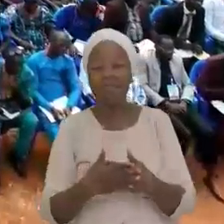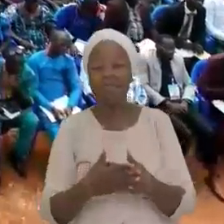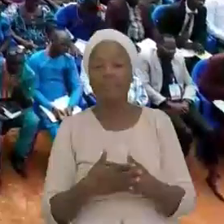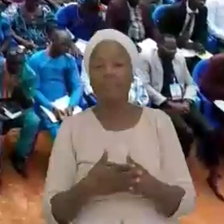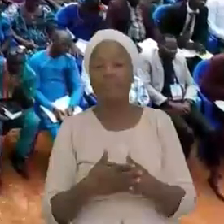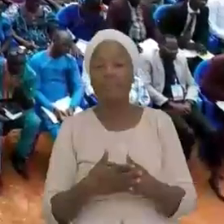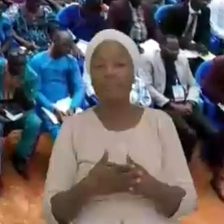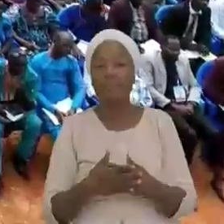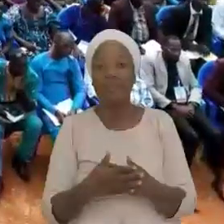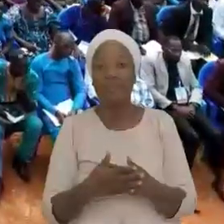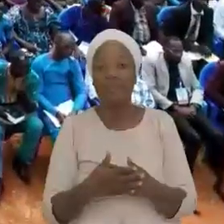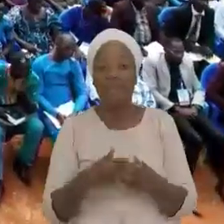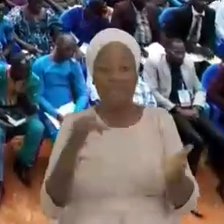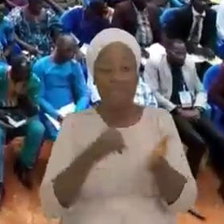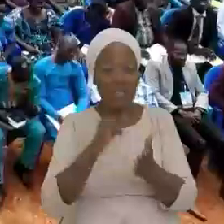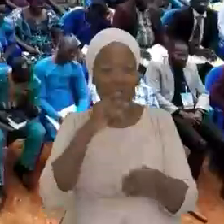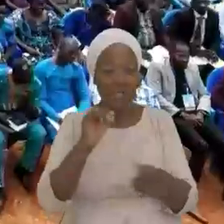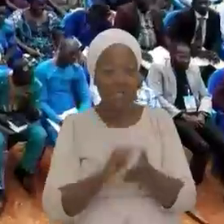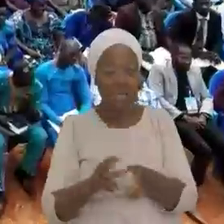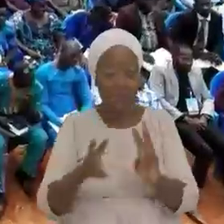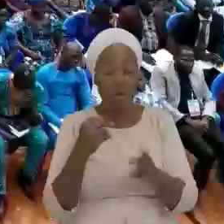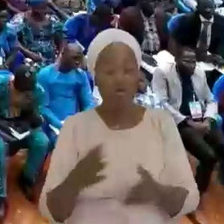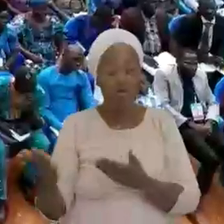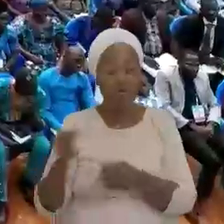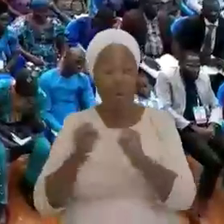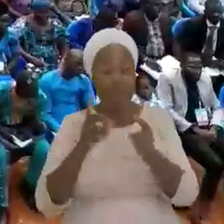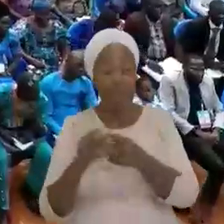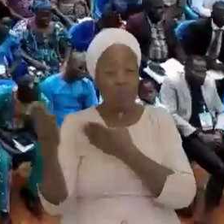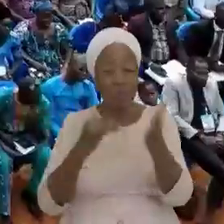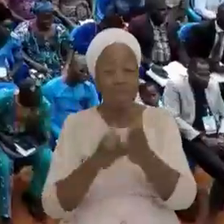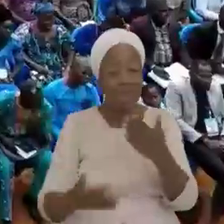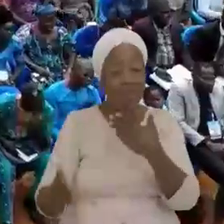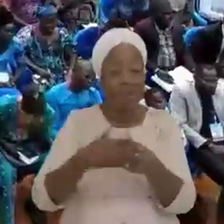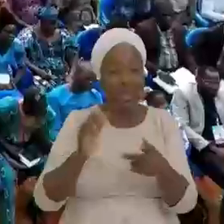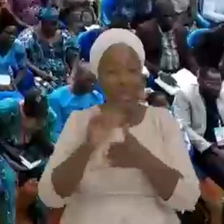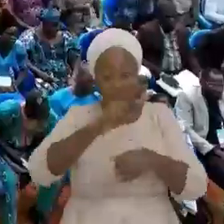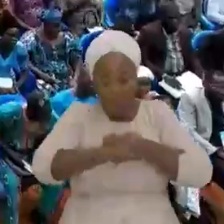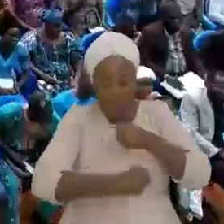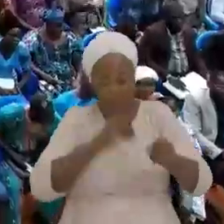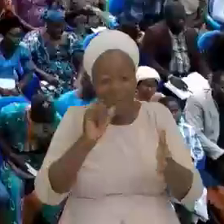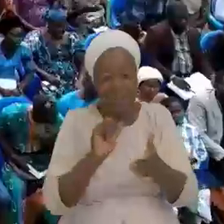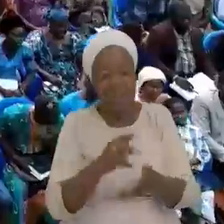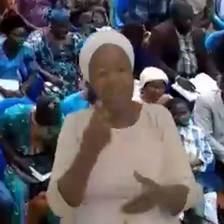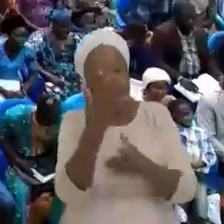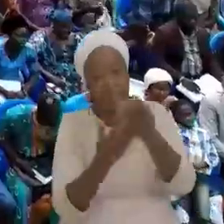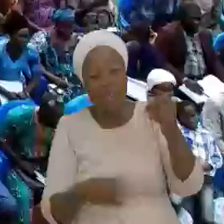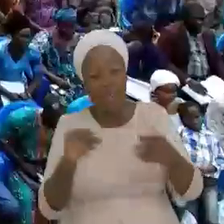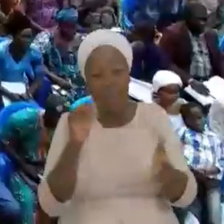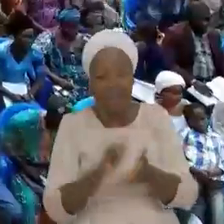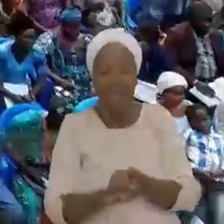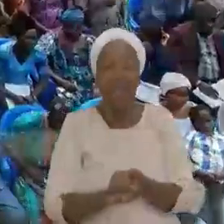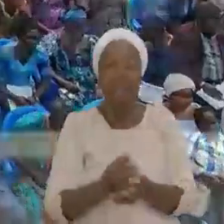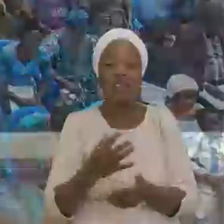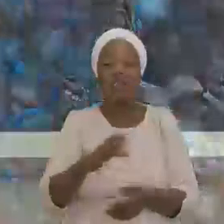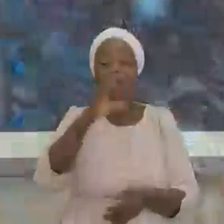It's in that process of fighting to bring it back, you will suffer the absence of that alcohol for